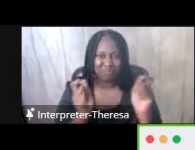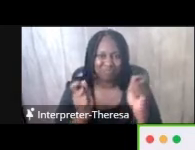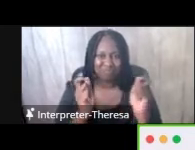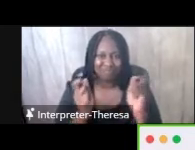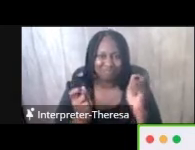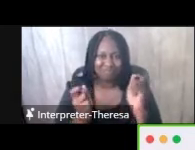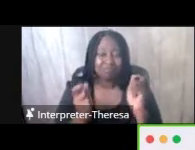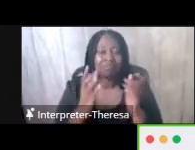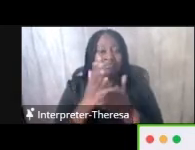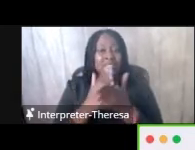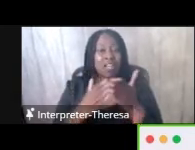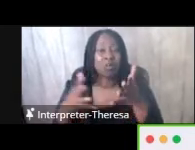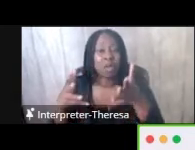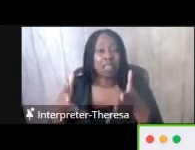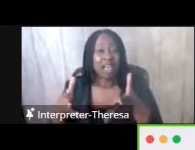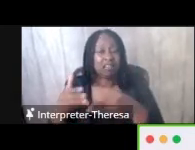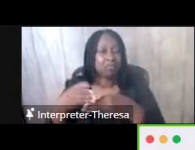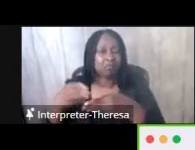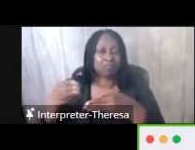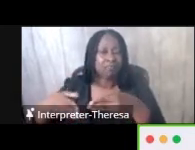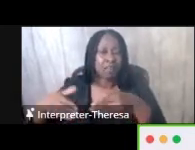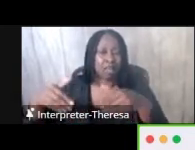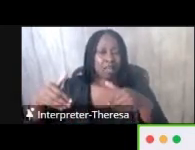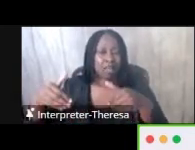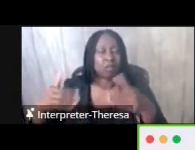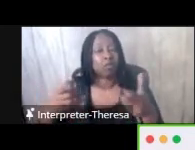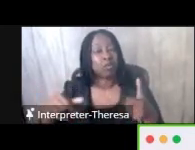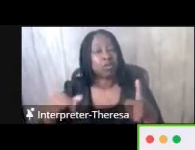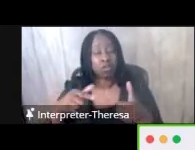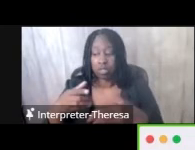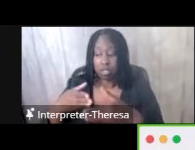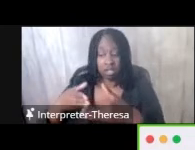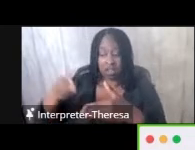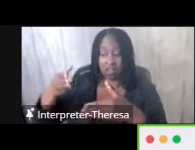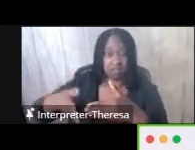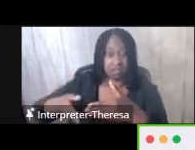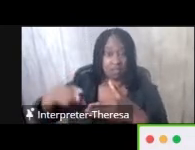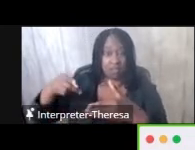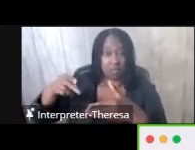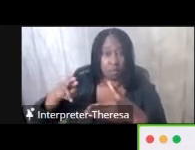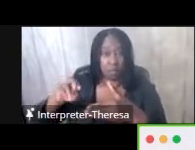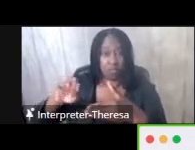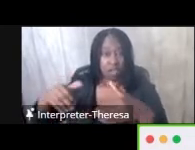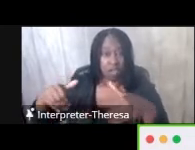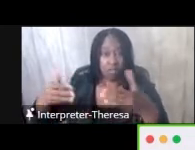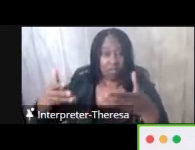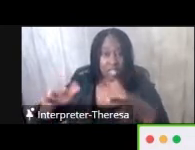left kind of incomplete. So we'd like you to get work done on those that are incomplete or where there's significant feedback.